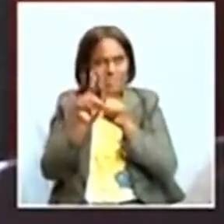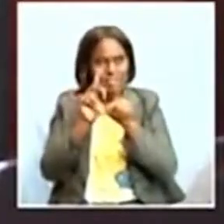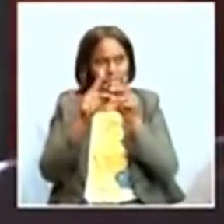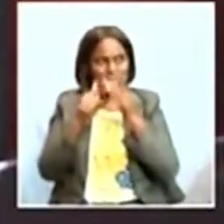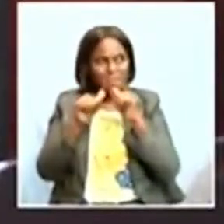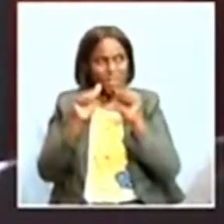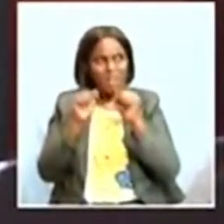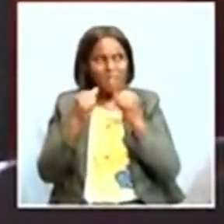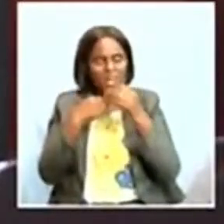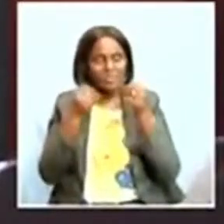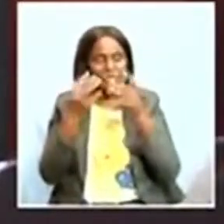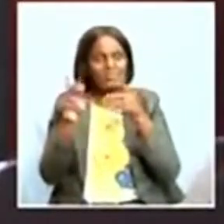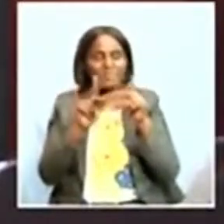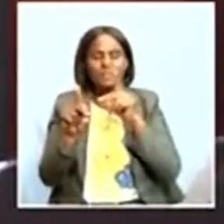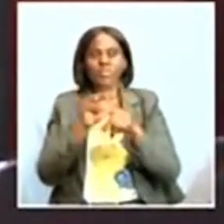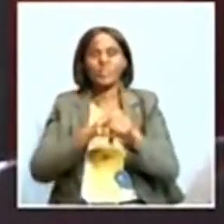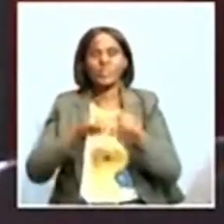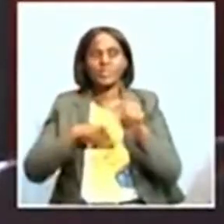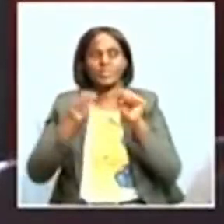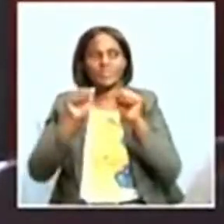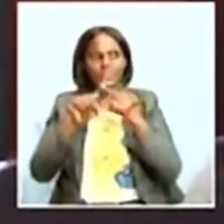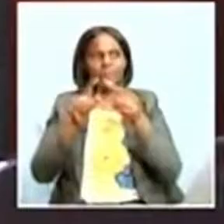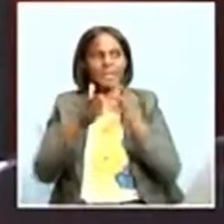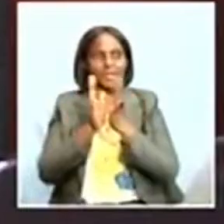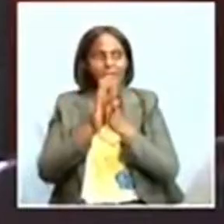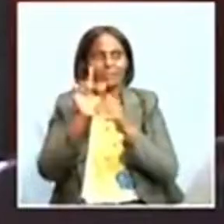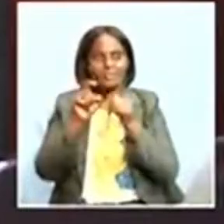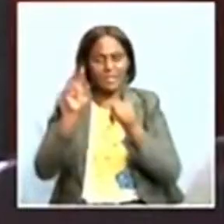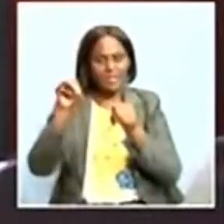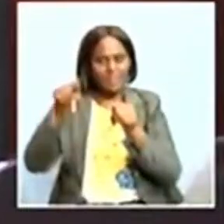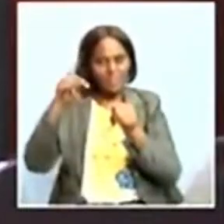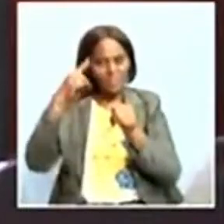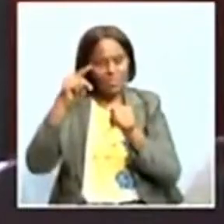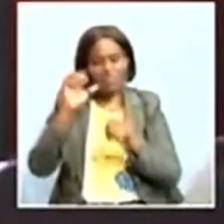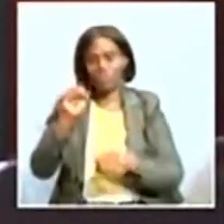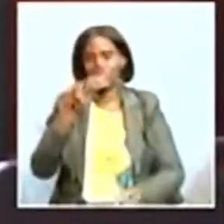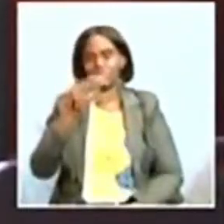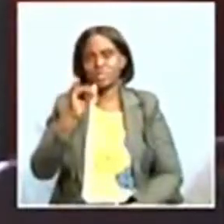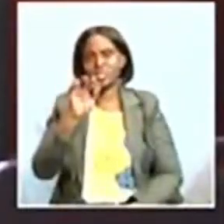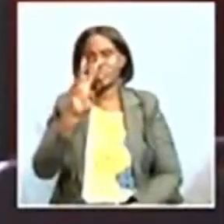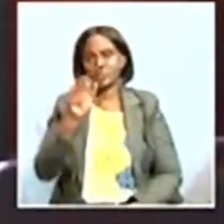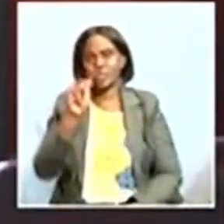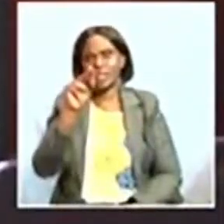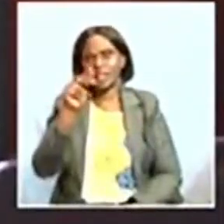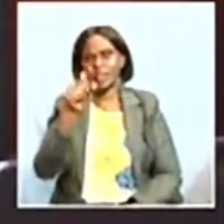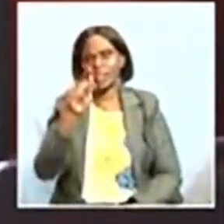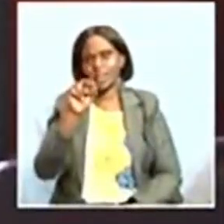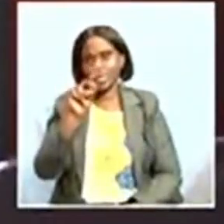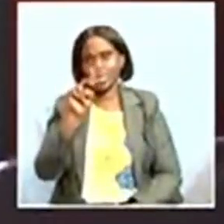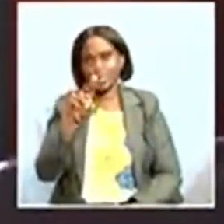we can have as many members as possible to ask. The honorable member for Shuangando.